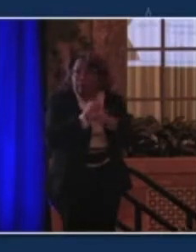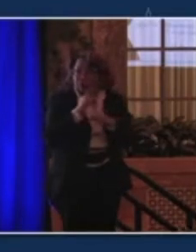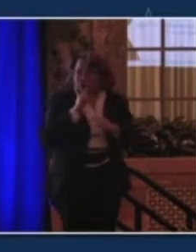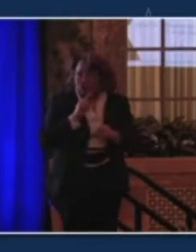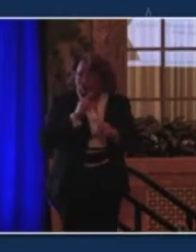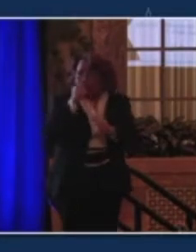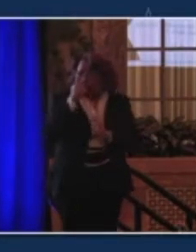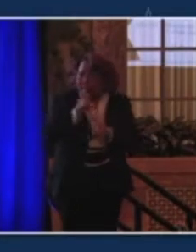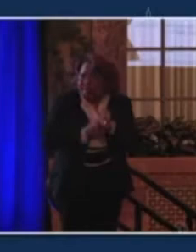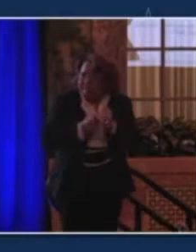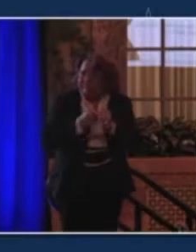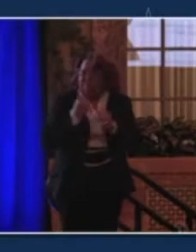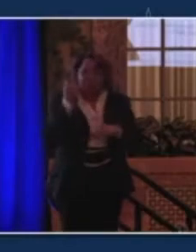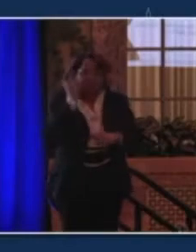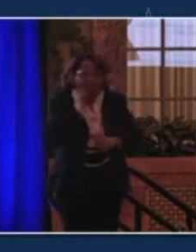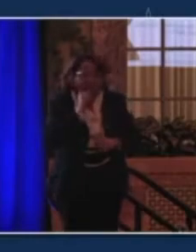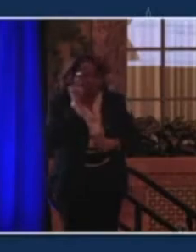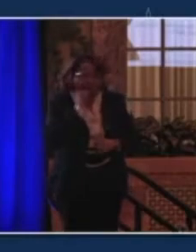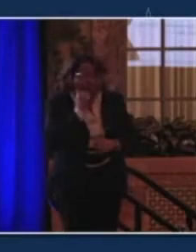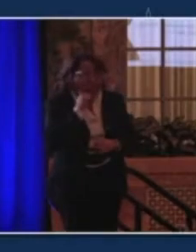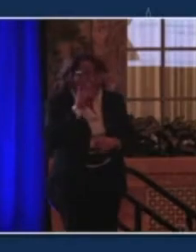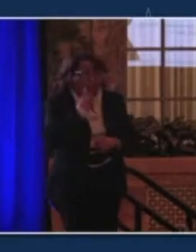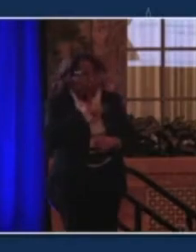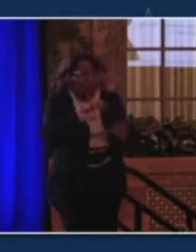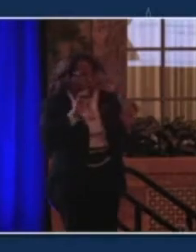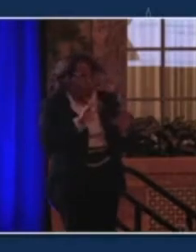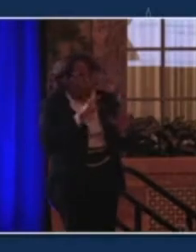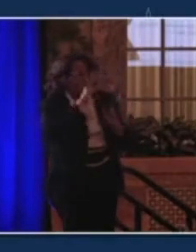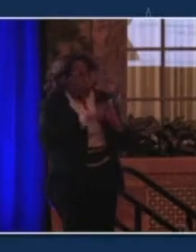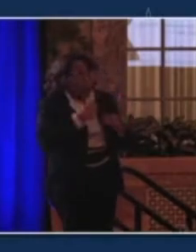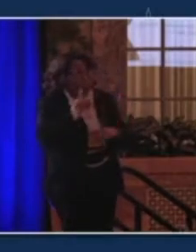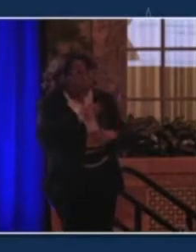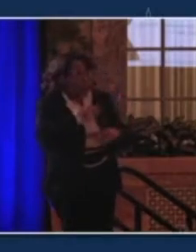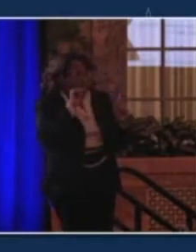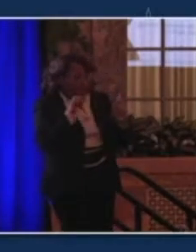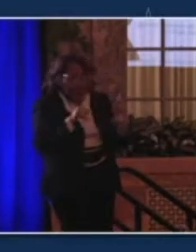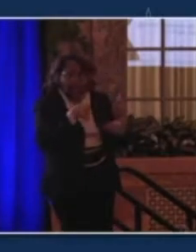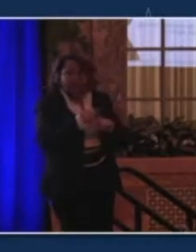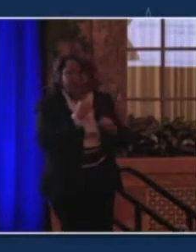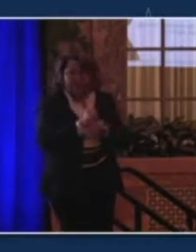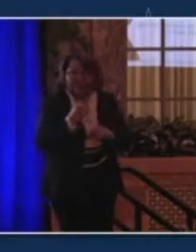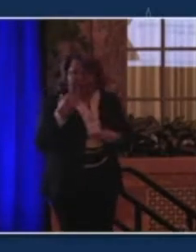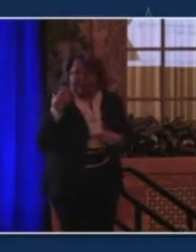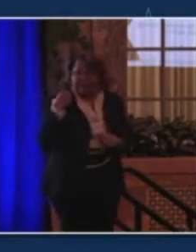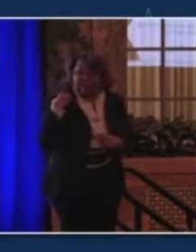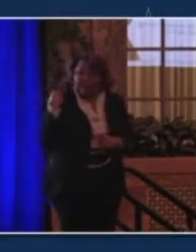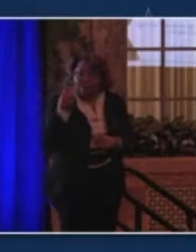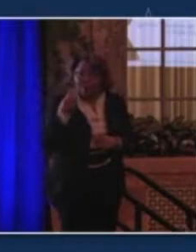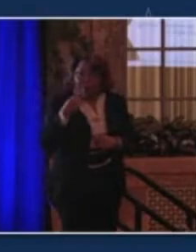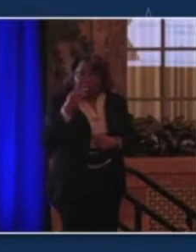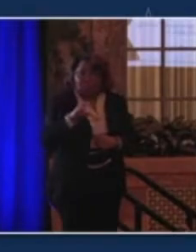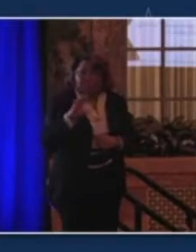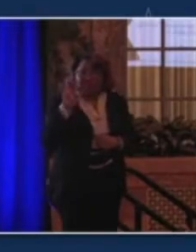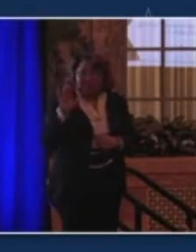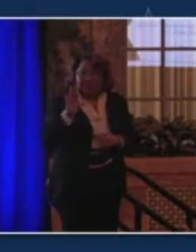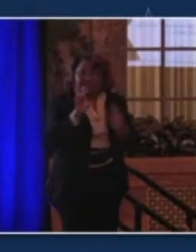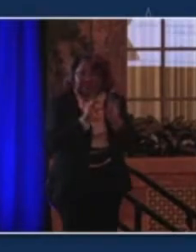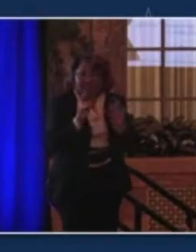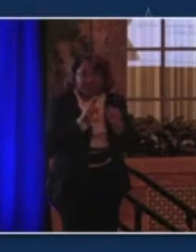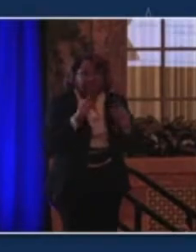that every single day we are doing what we can to make Harold Washington's legacy